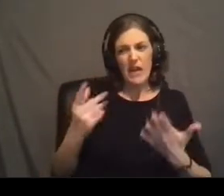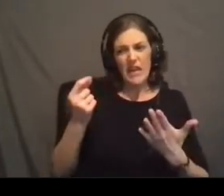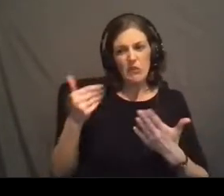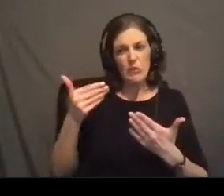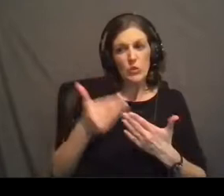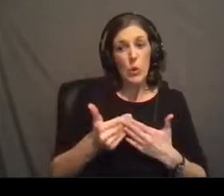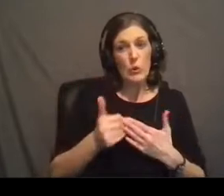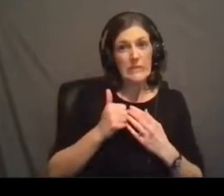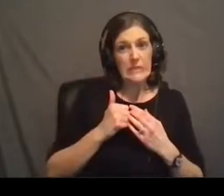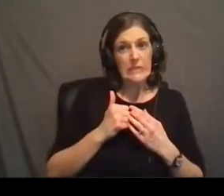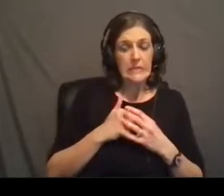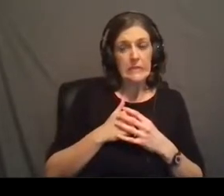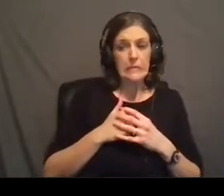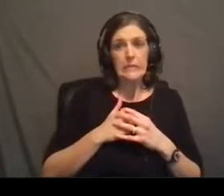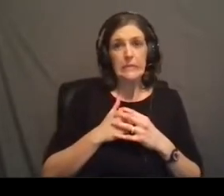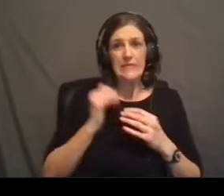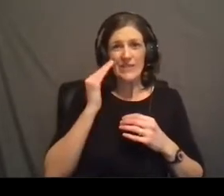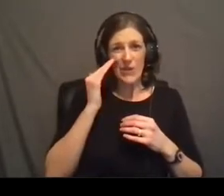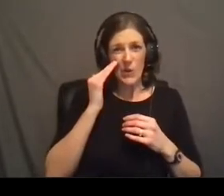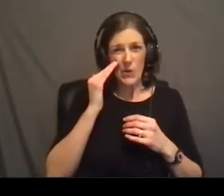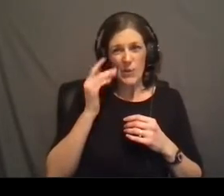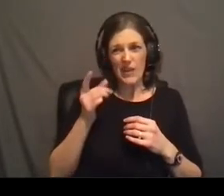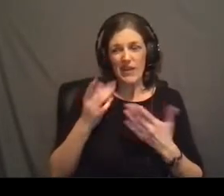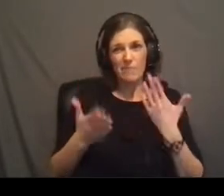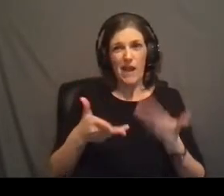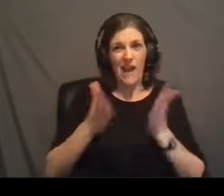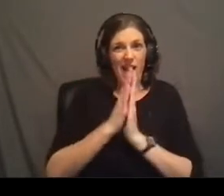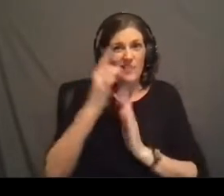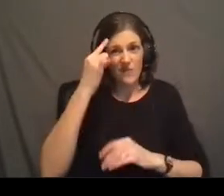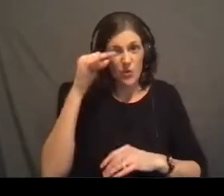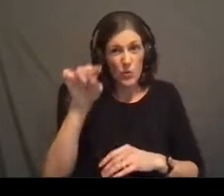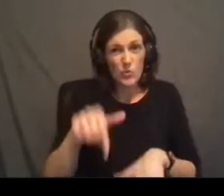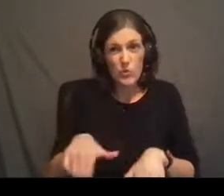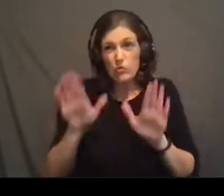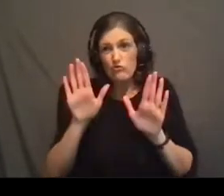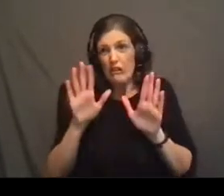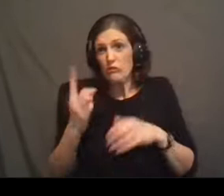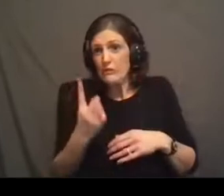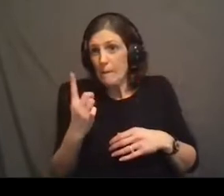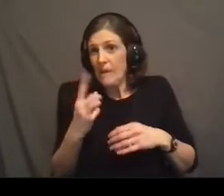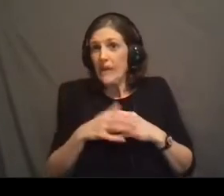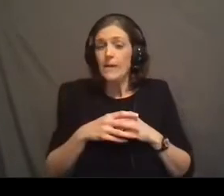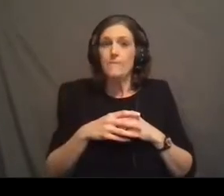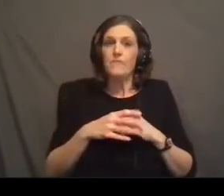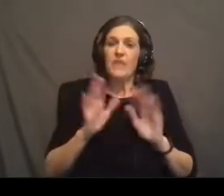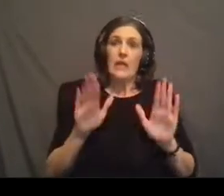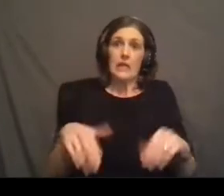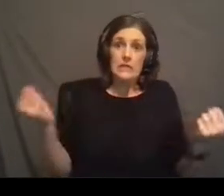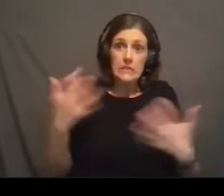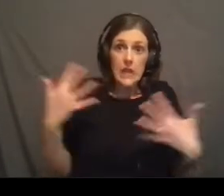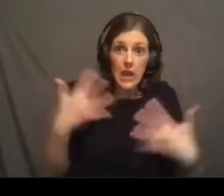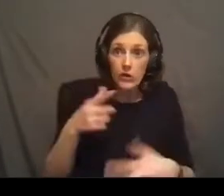close. You know he might ask for you to surrender this, and that's